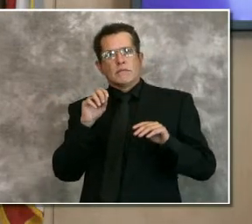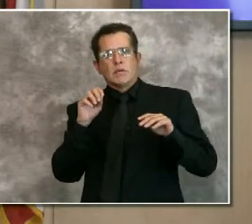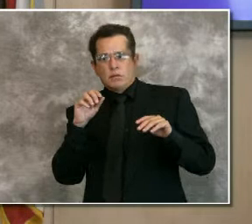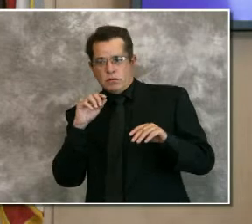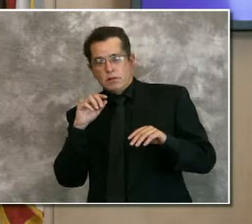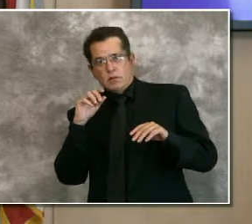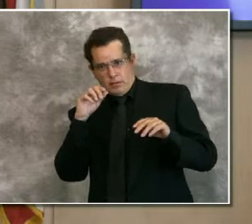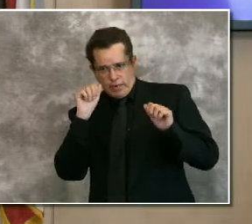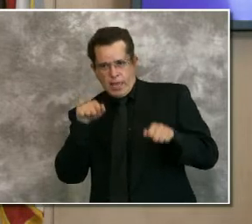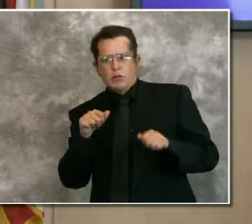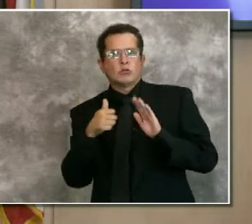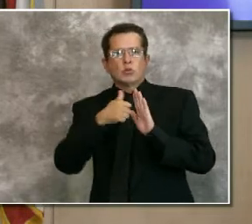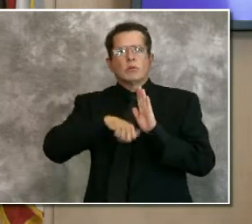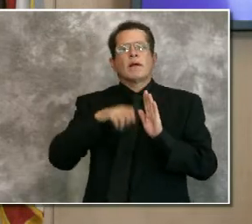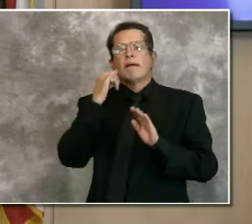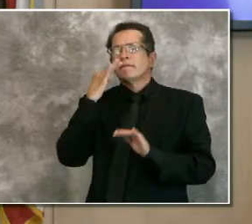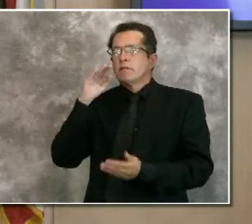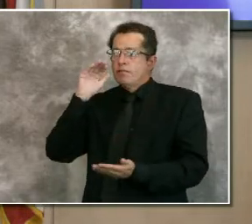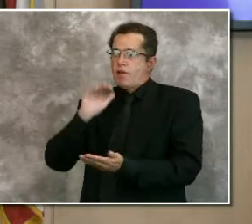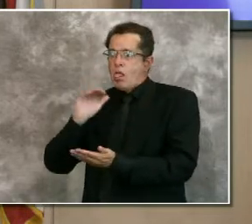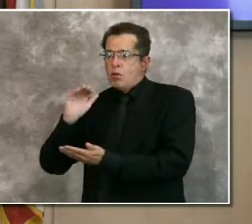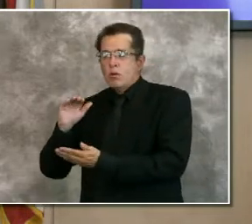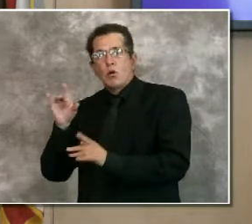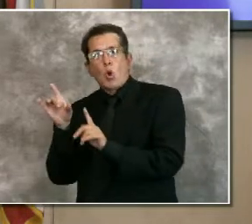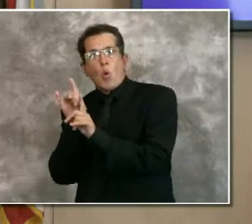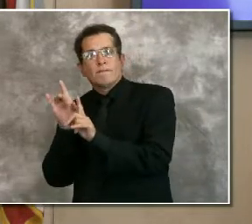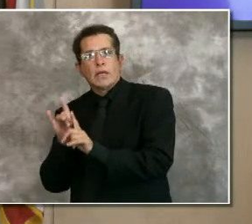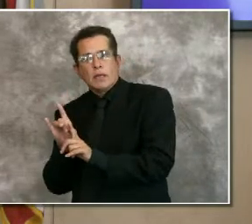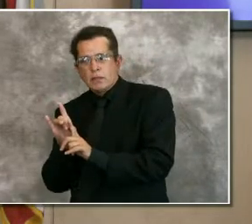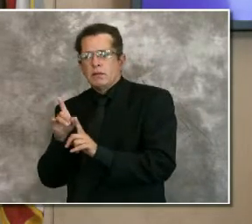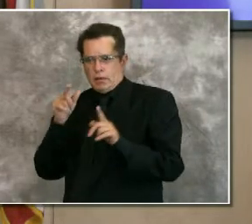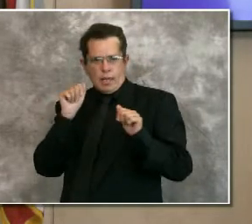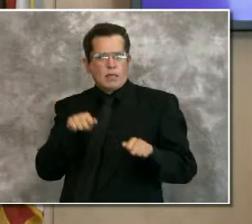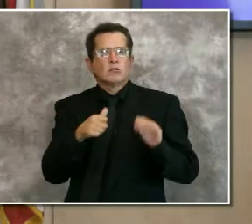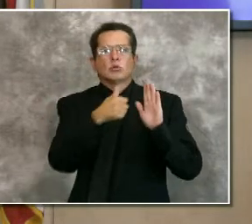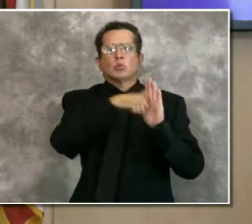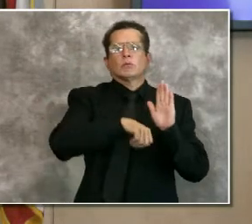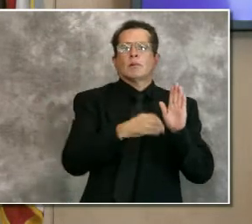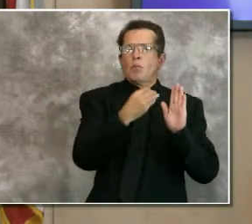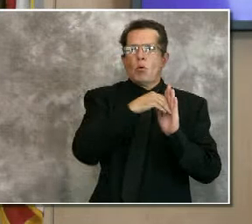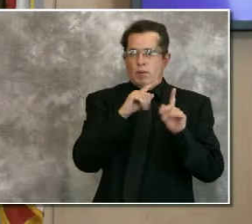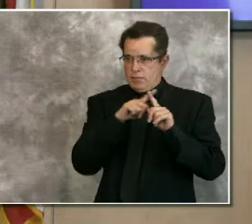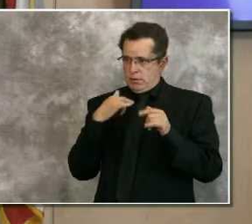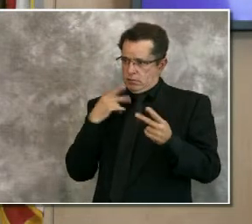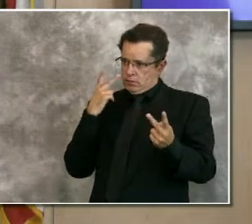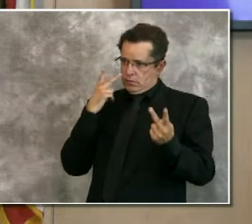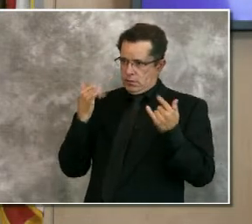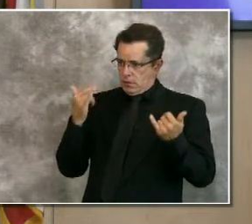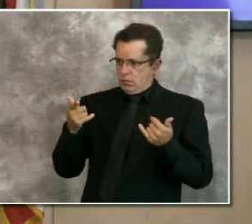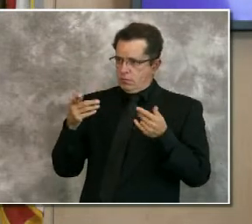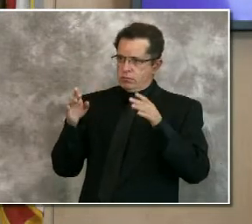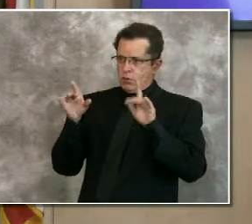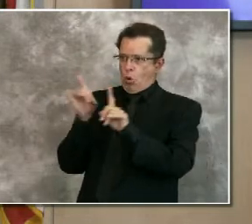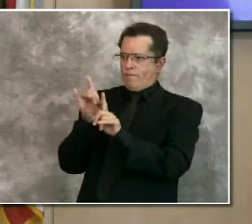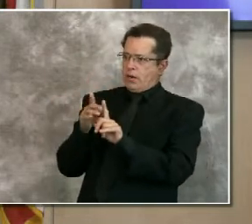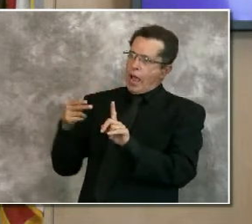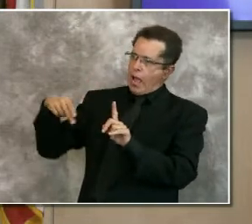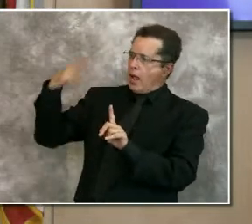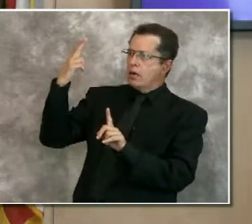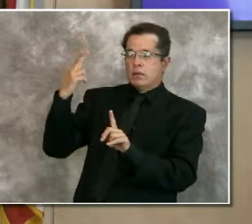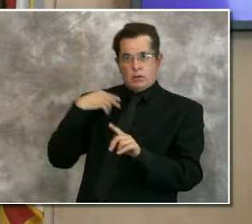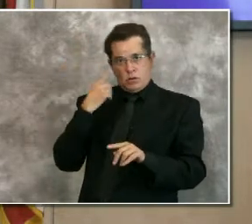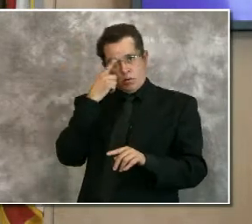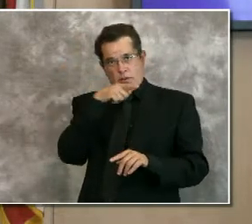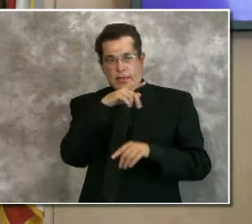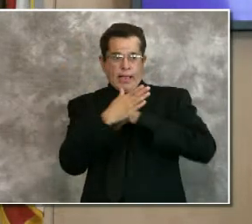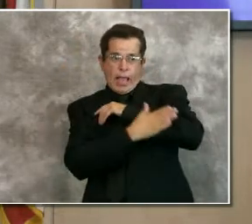volume started to increase of COVID patients. Now that's exactly what we're seeing. How far are we from the county asking